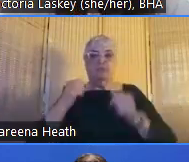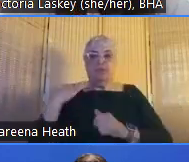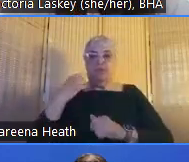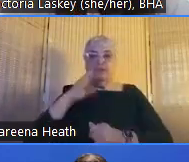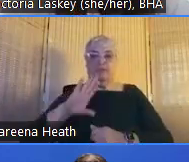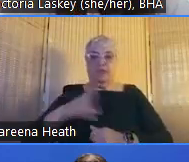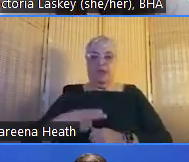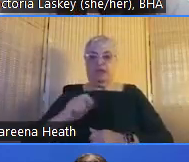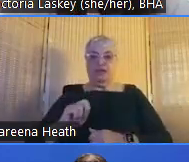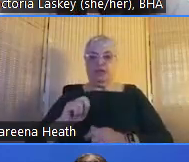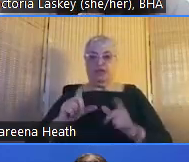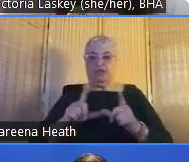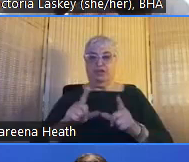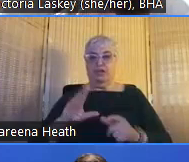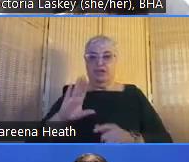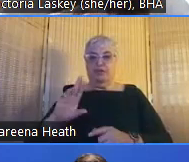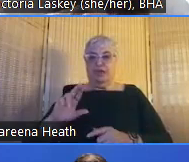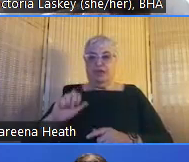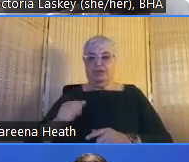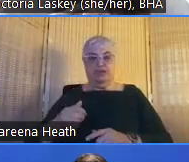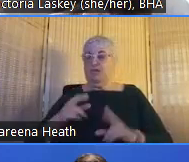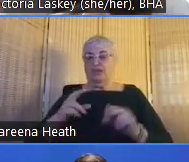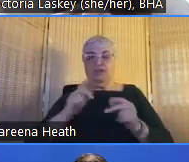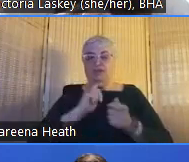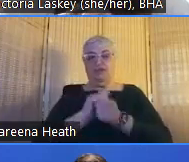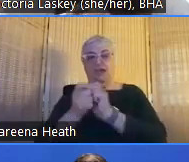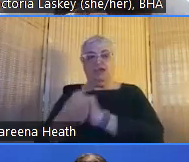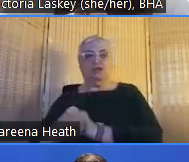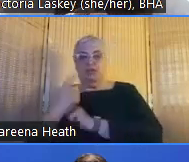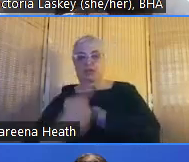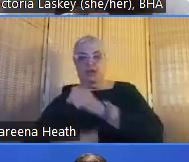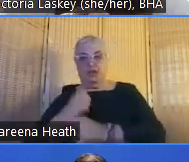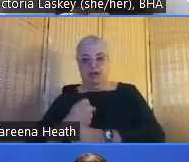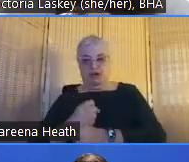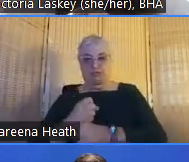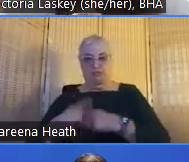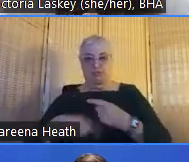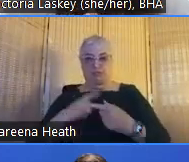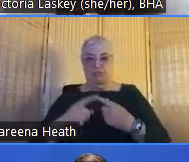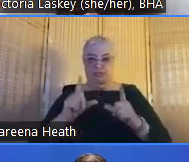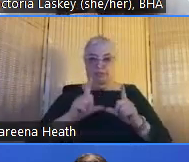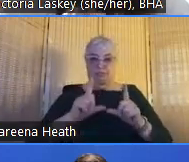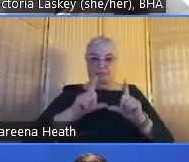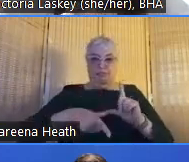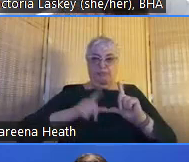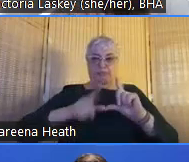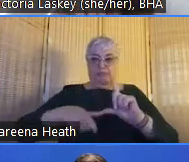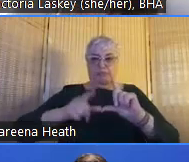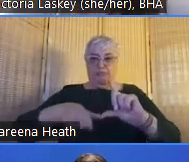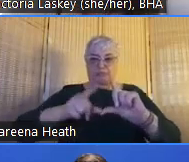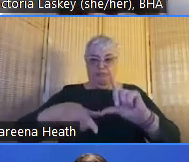BHE license with the BHA. There will be a transition year that once the existing licenses are up for